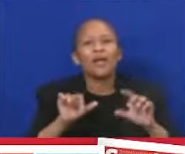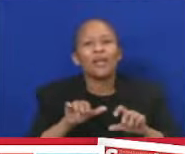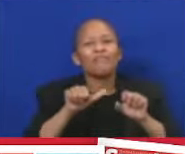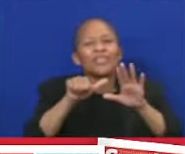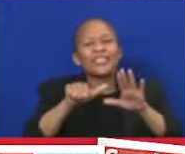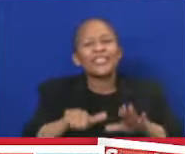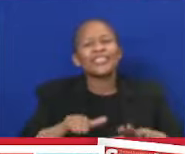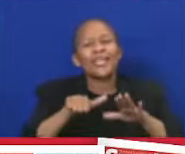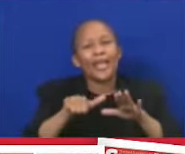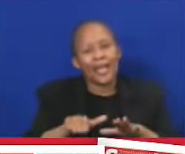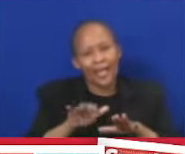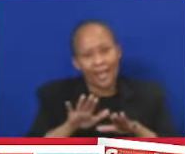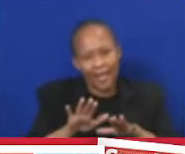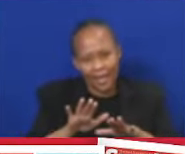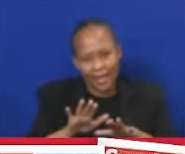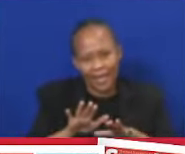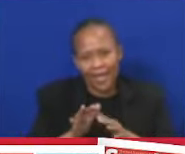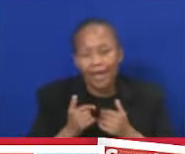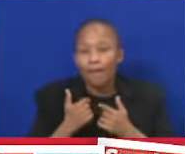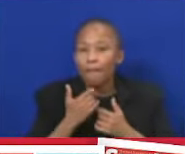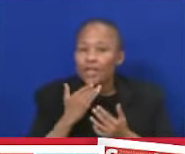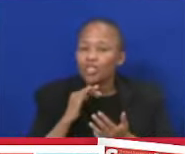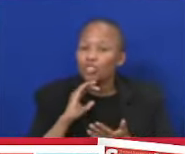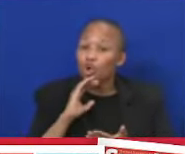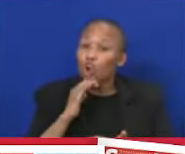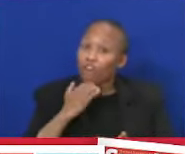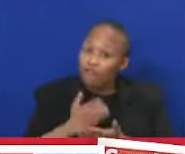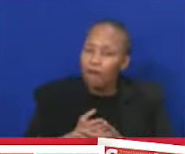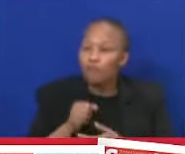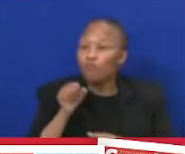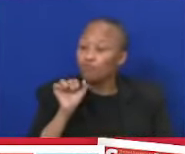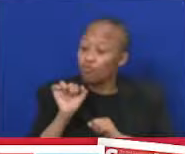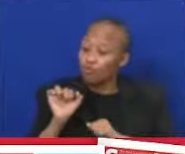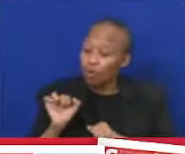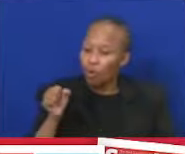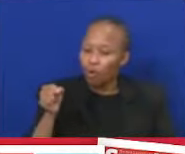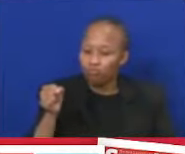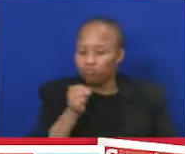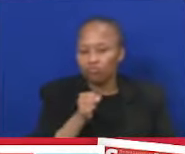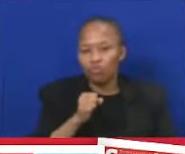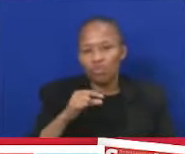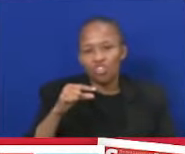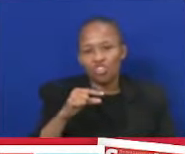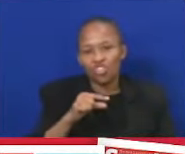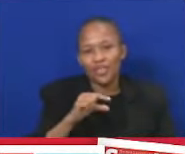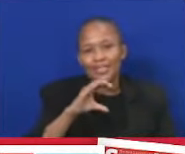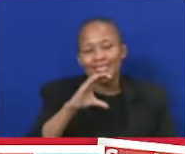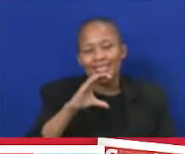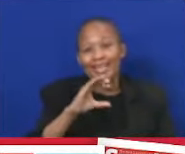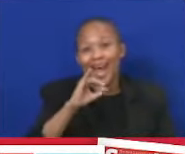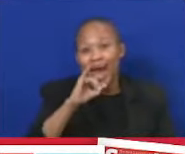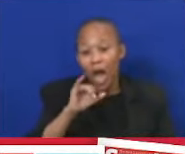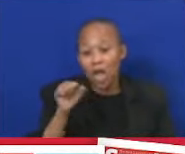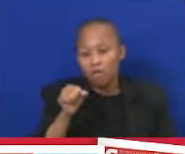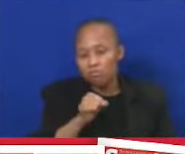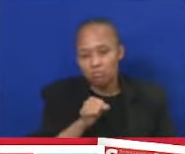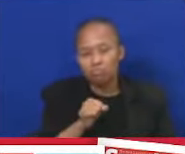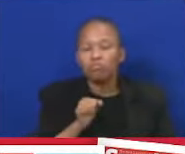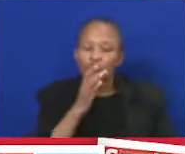please confirm your deployment to GCI and inform the Commission as to when this took place.